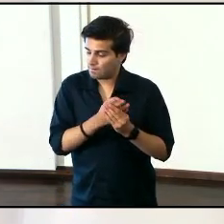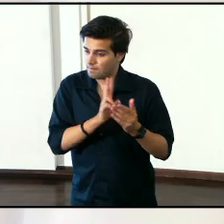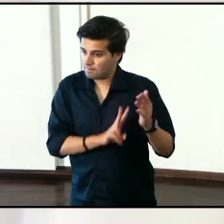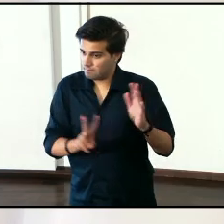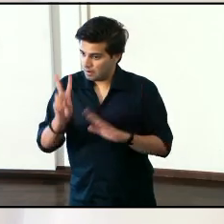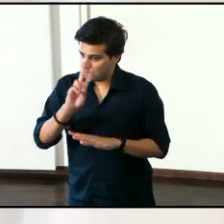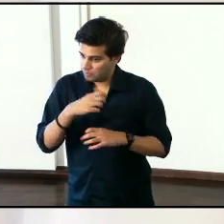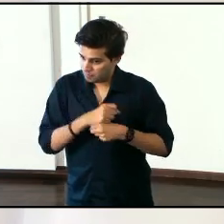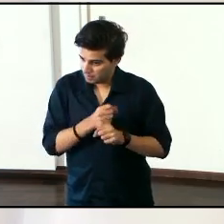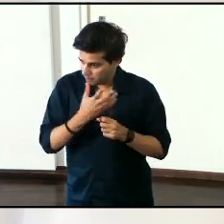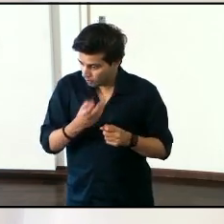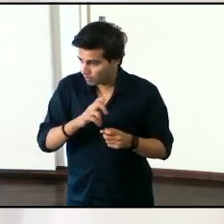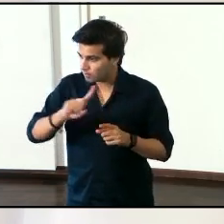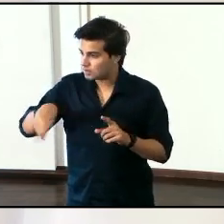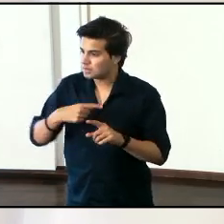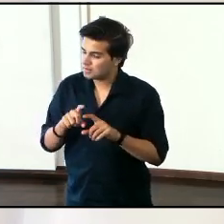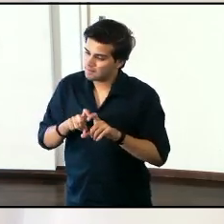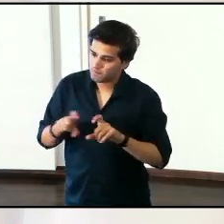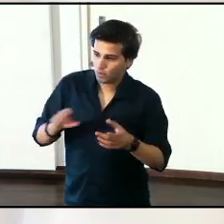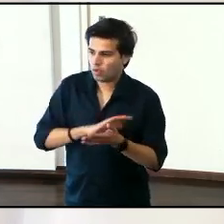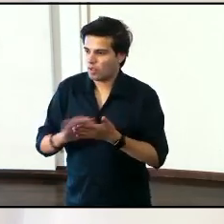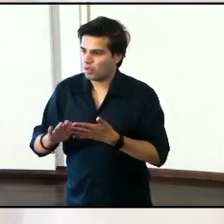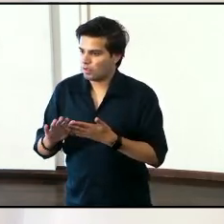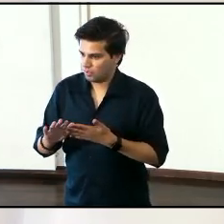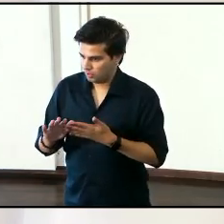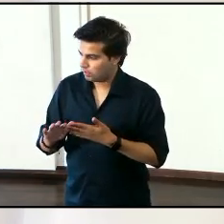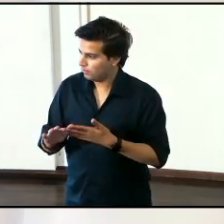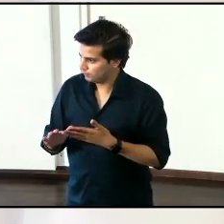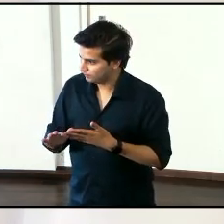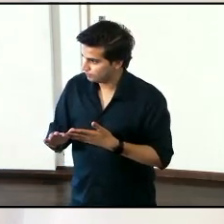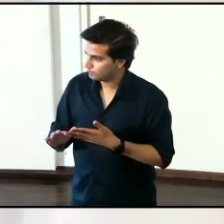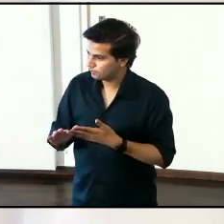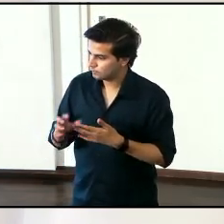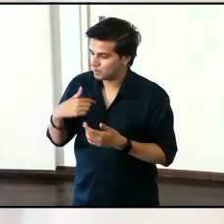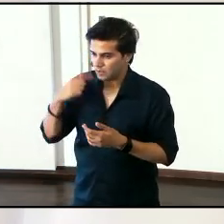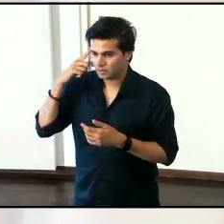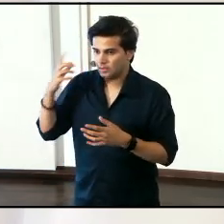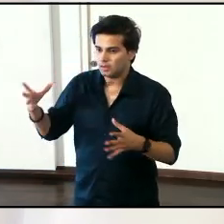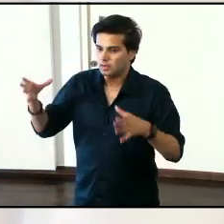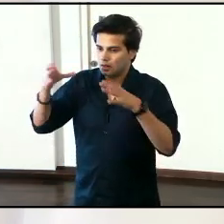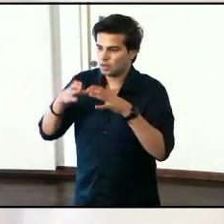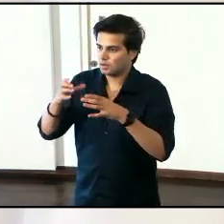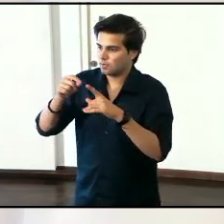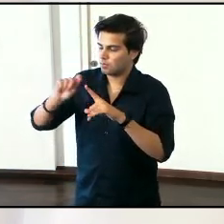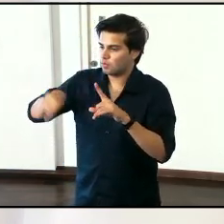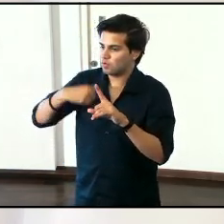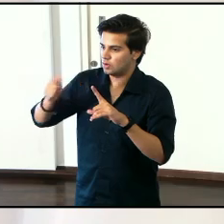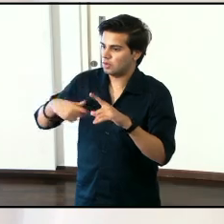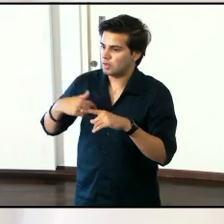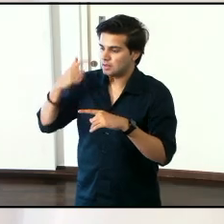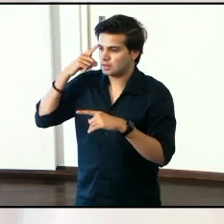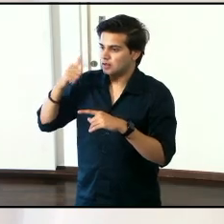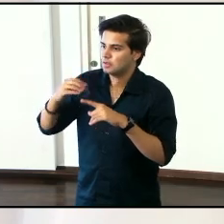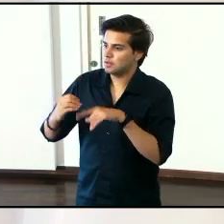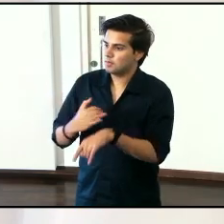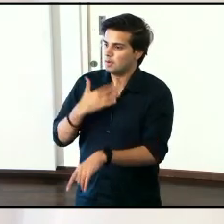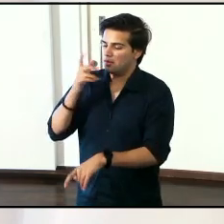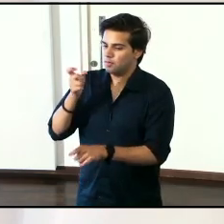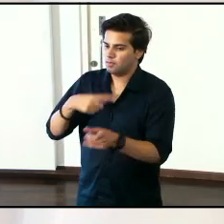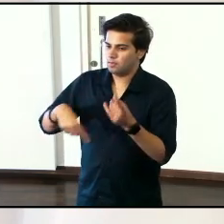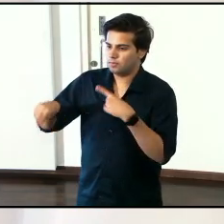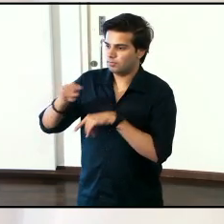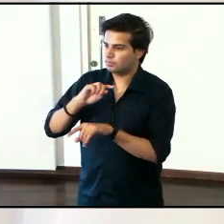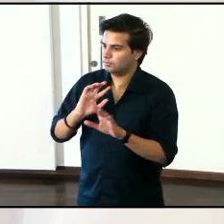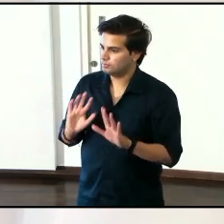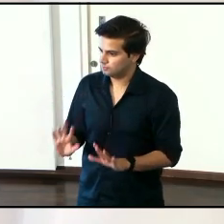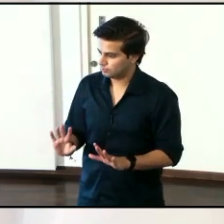and complete. Right? So this is a collective project. I think it is something that inspires that.